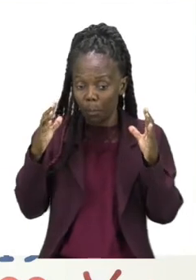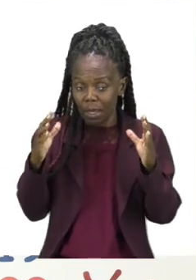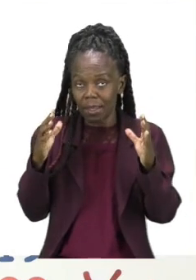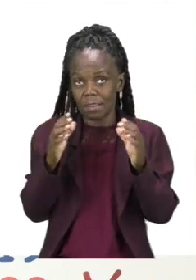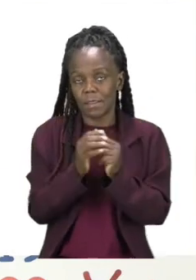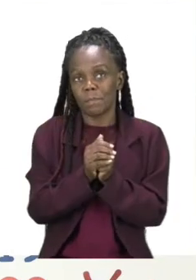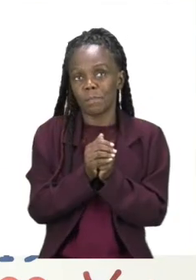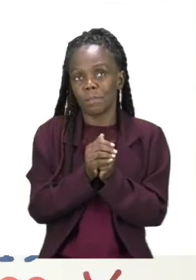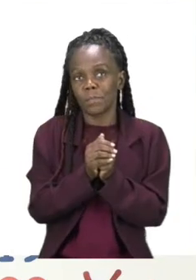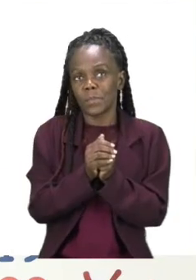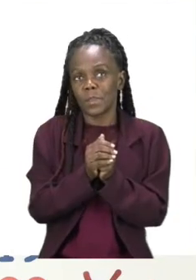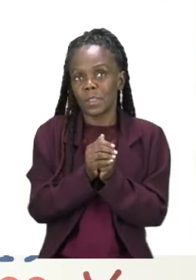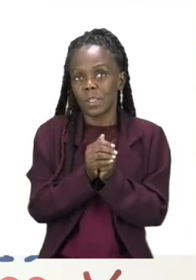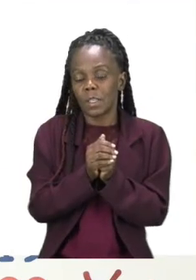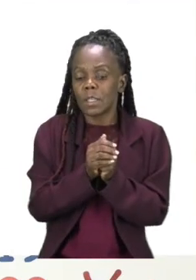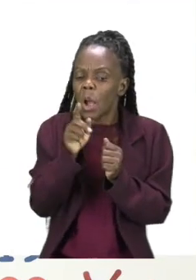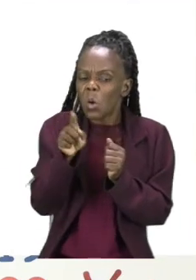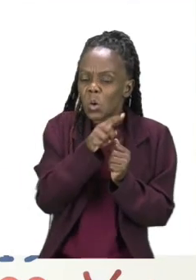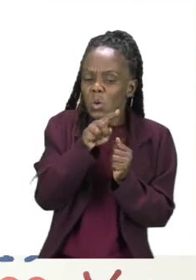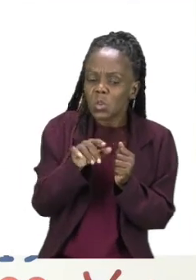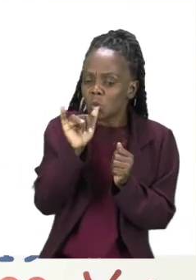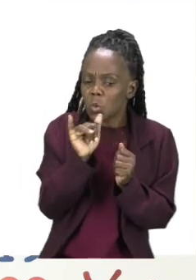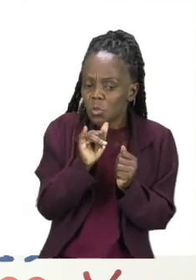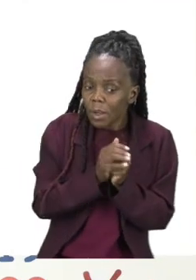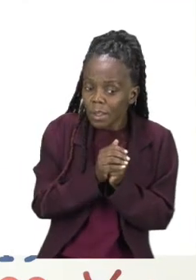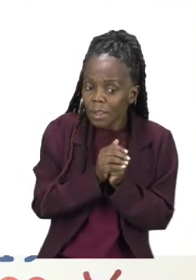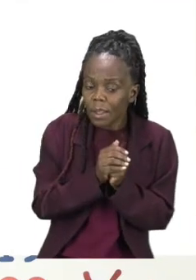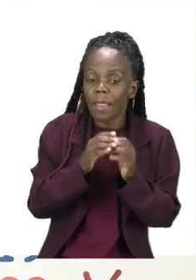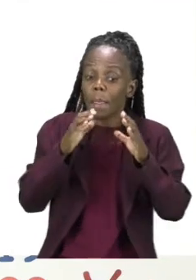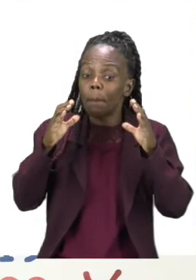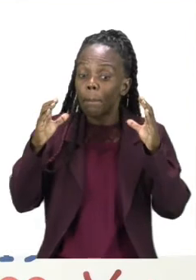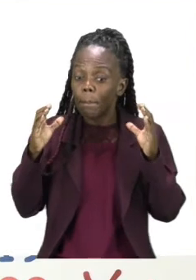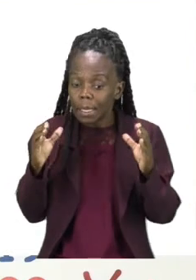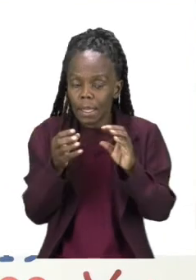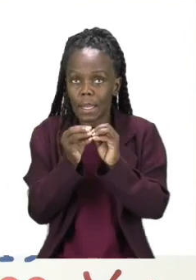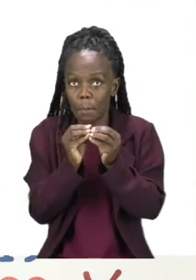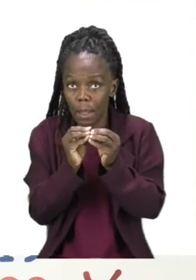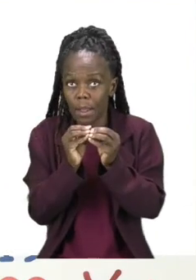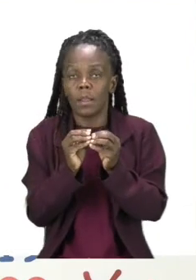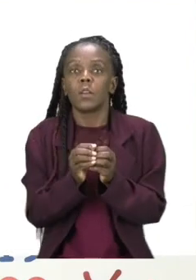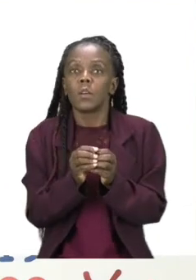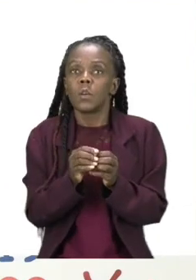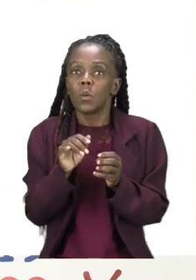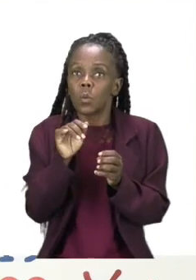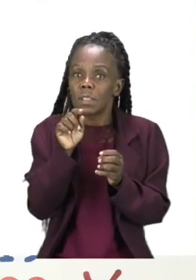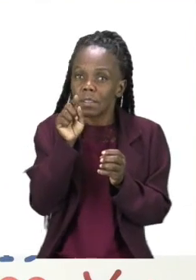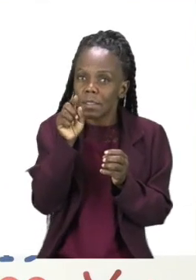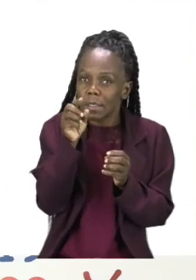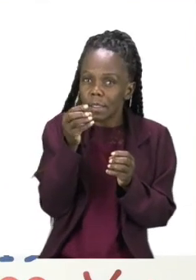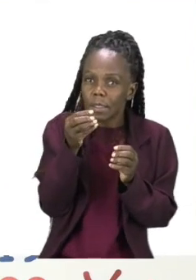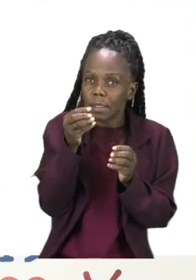we are going to put a nice cross over the number 6. Here is our cross.